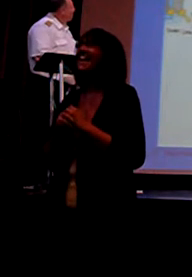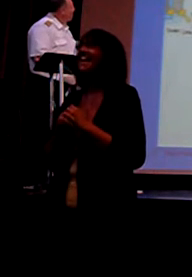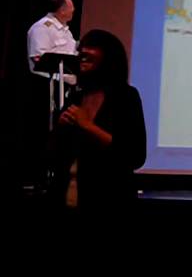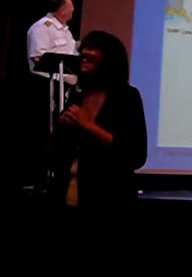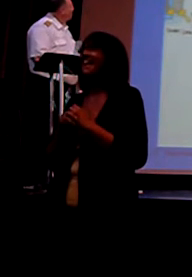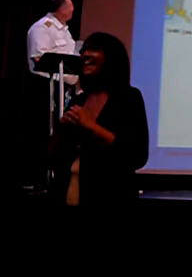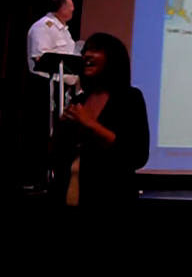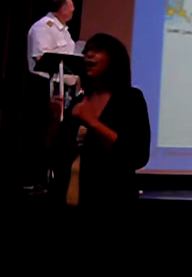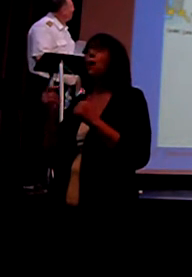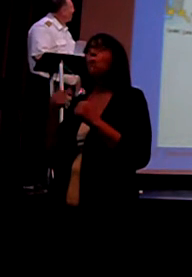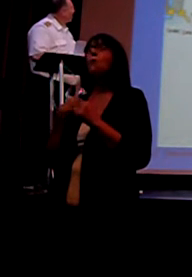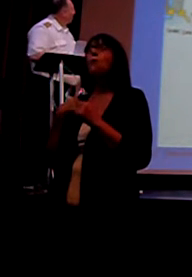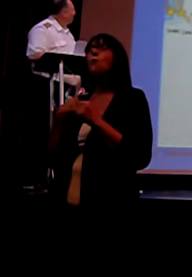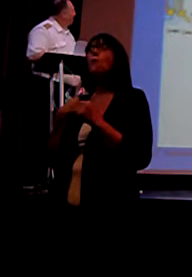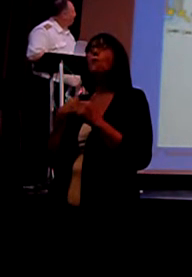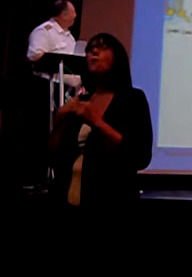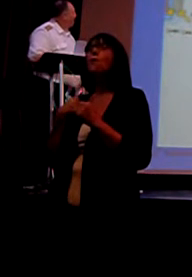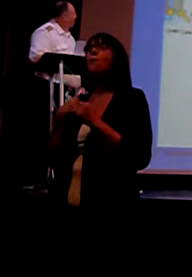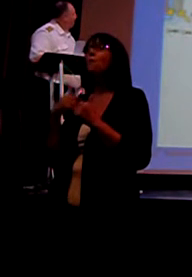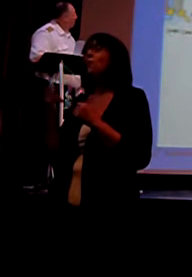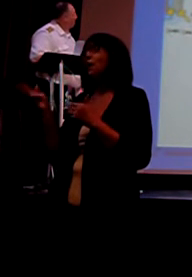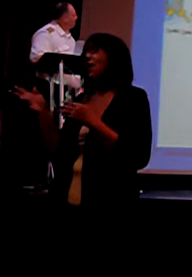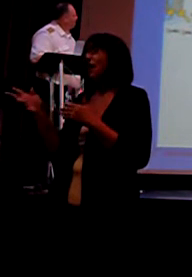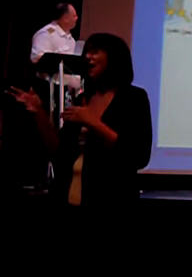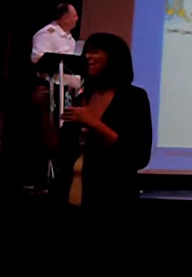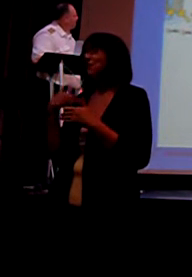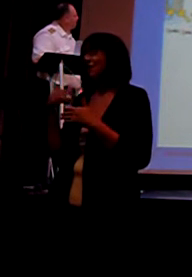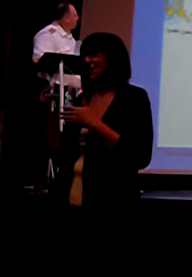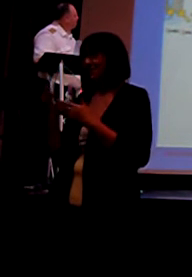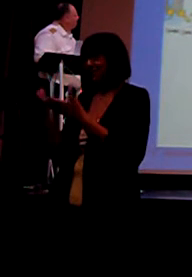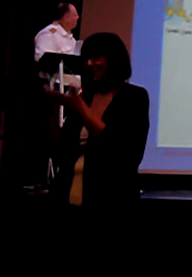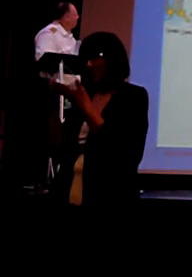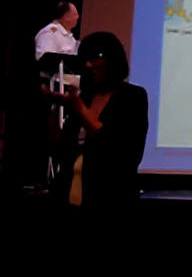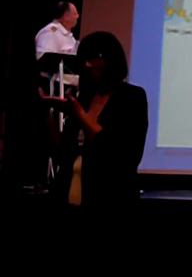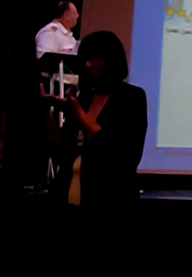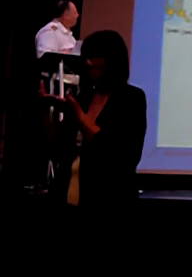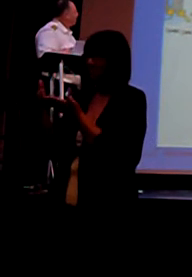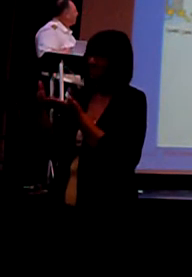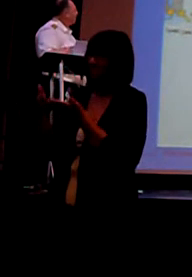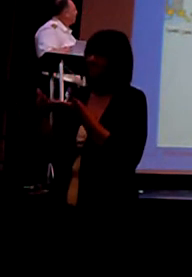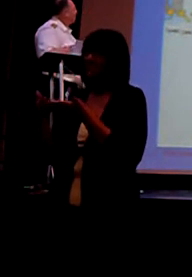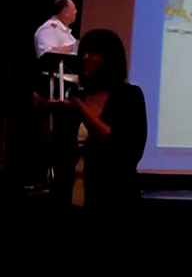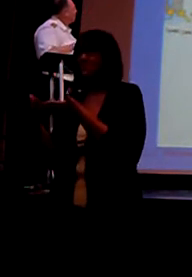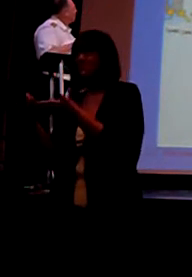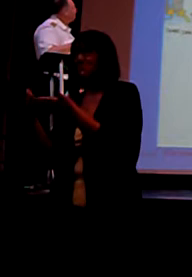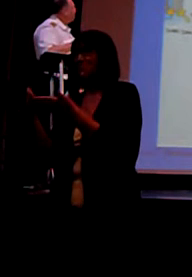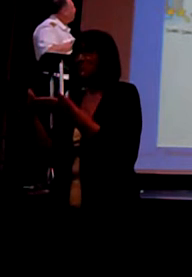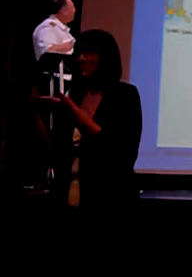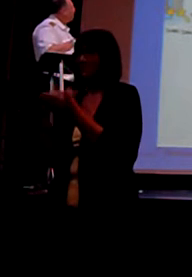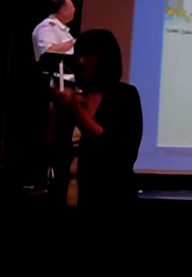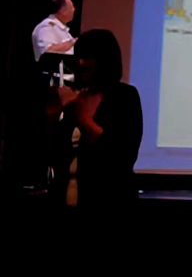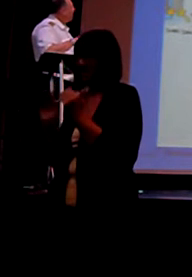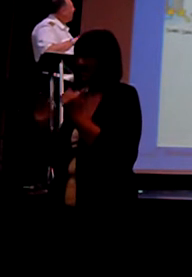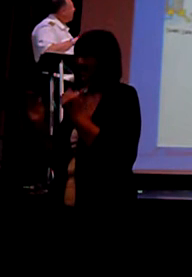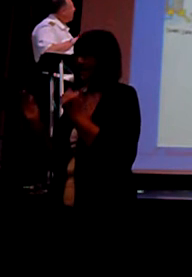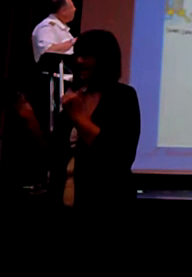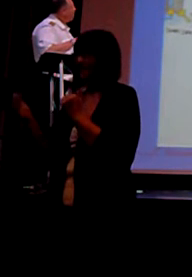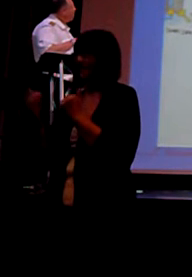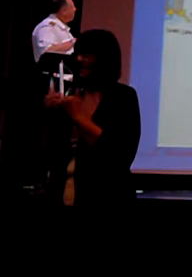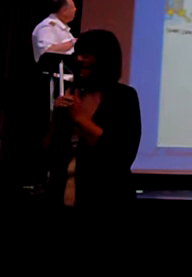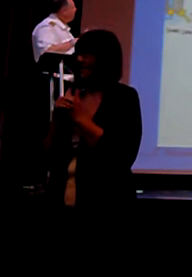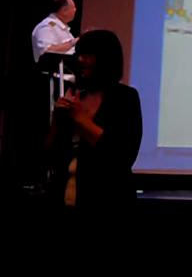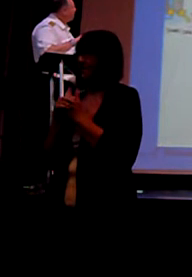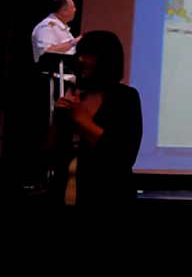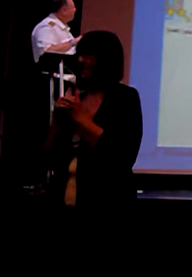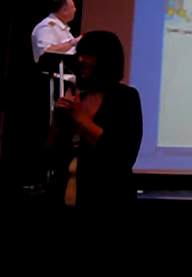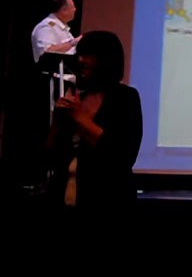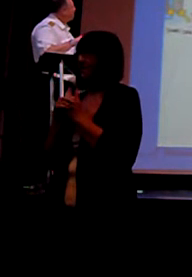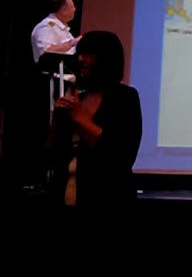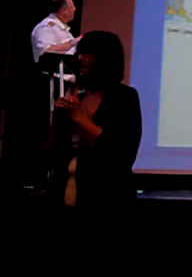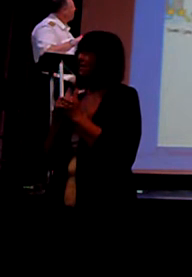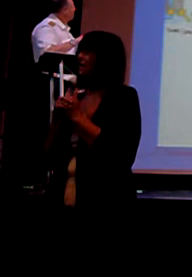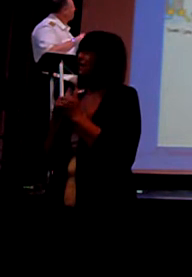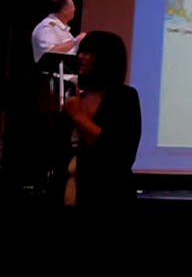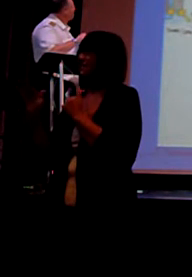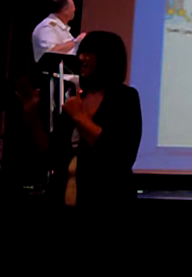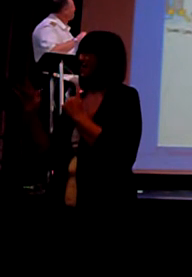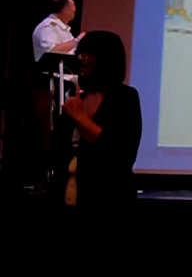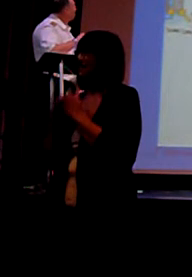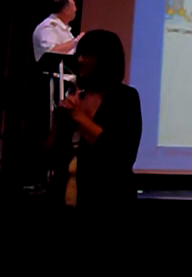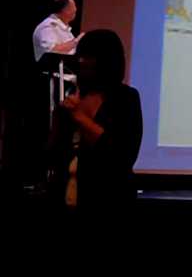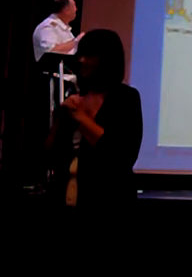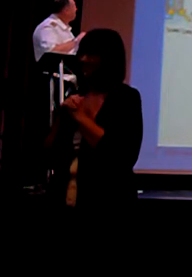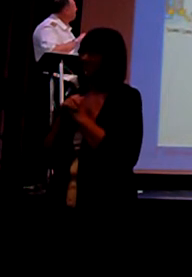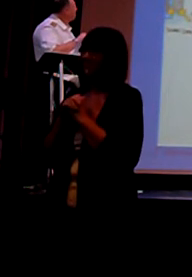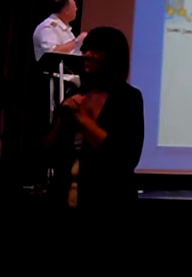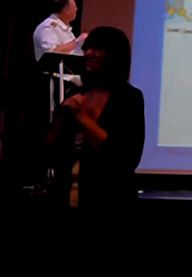When we are coming into Naples with the ship, we come in this way. And there are a couple of ways of doing it. This is